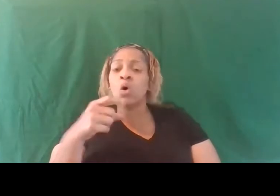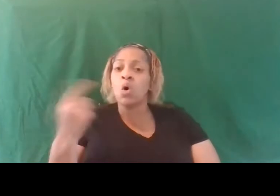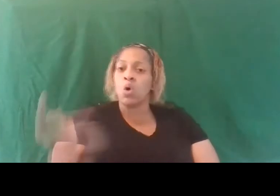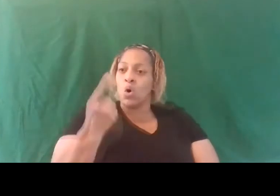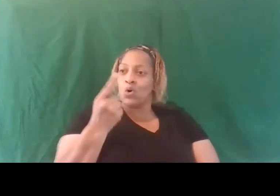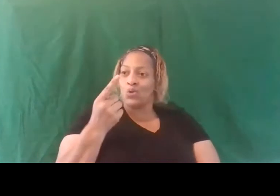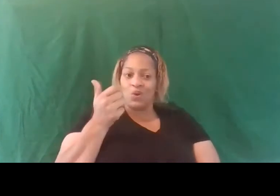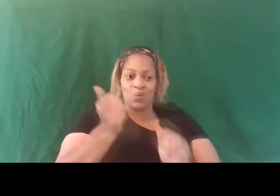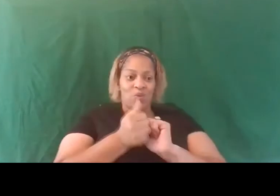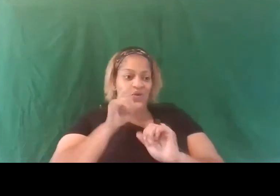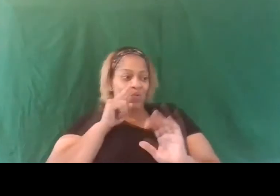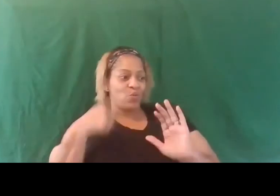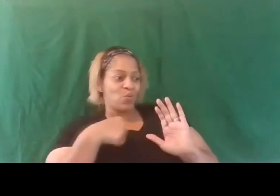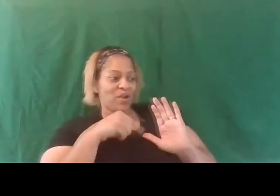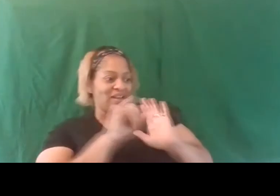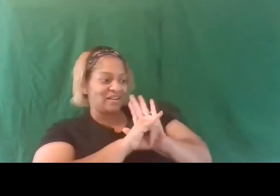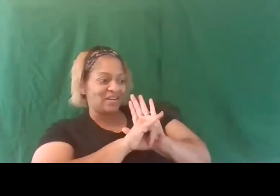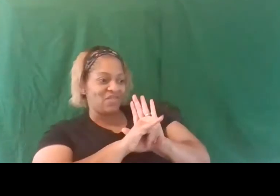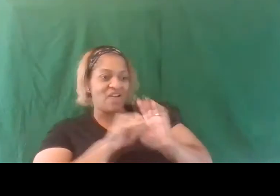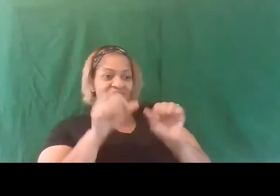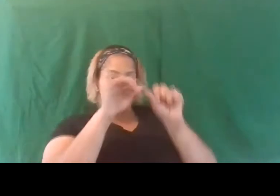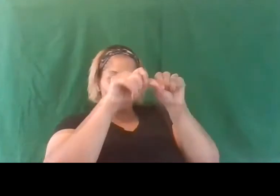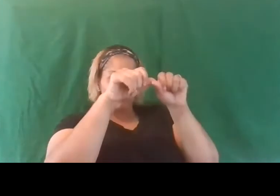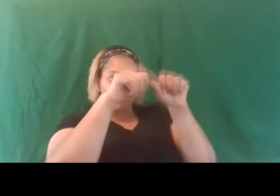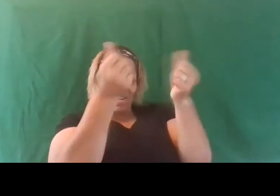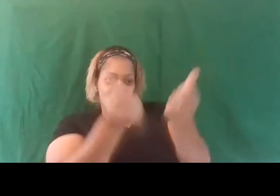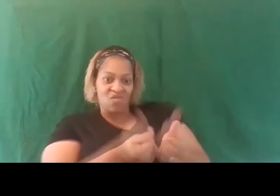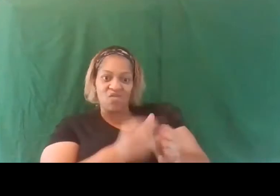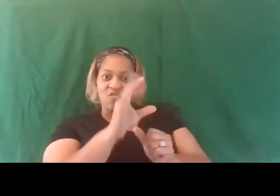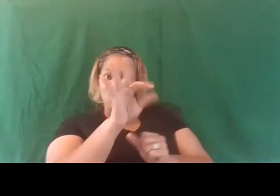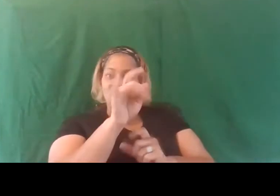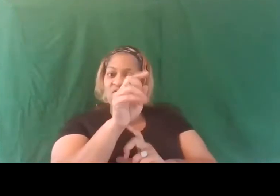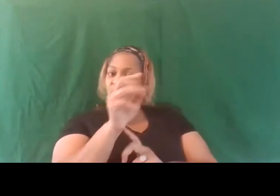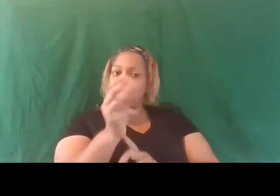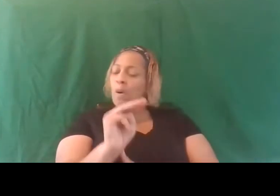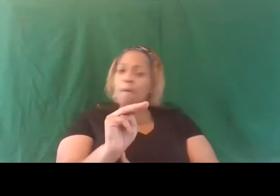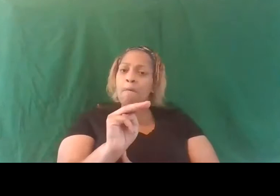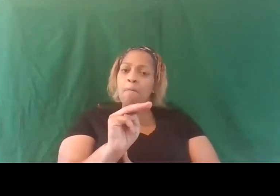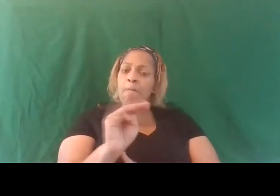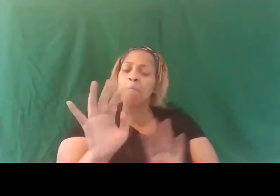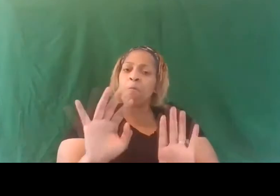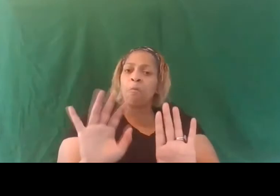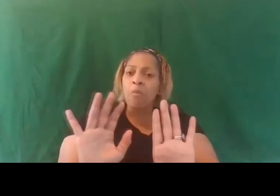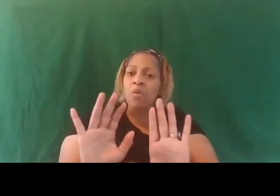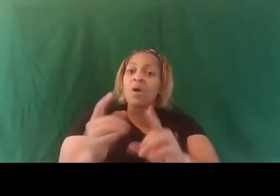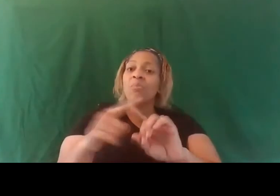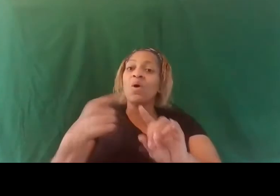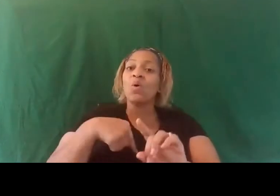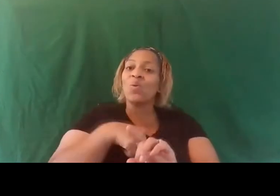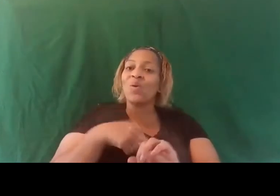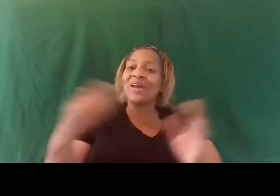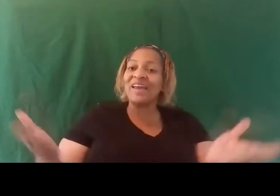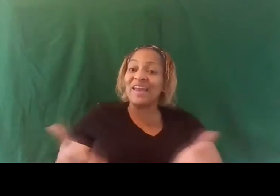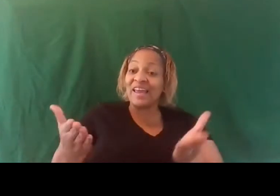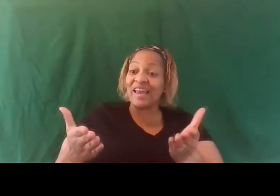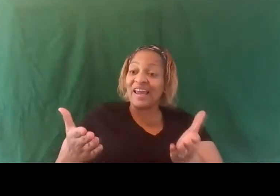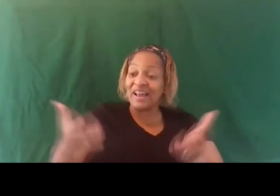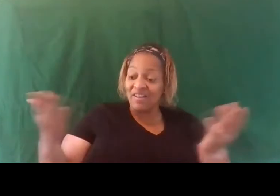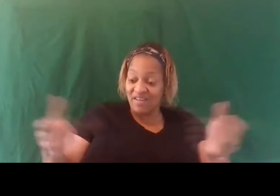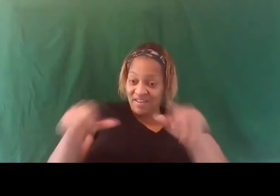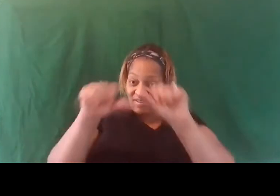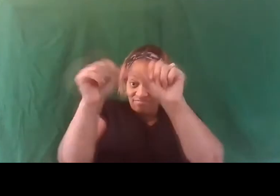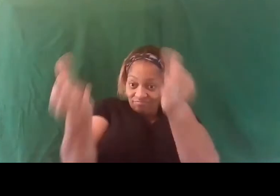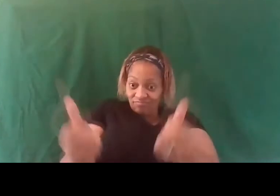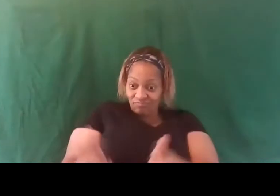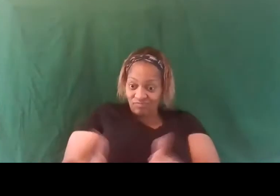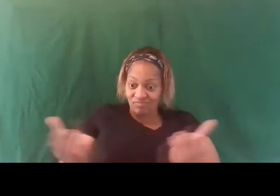with form per se, because that's why we're here. We're here in form to